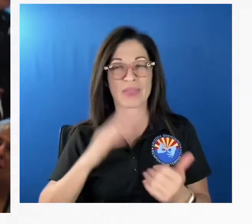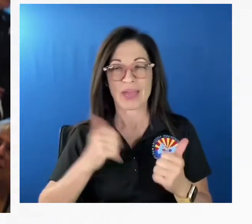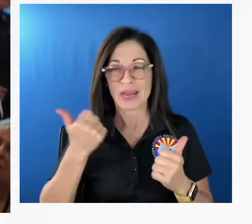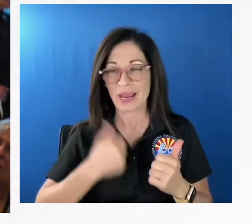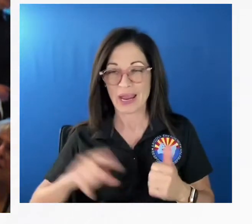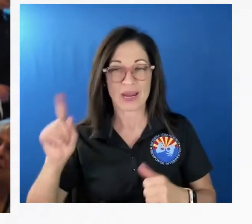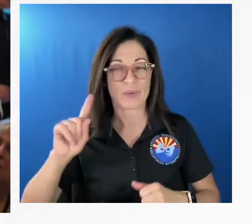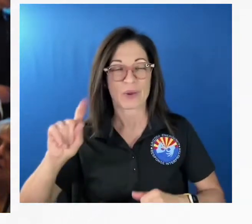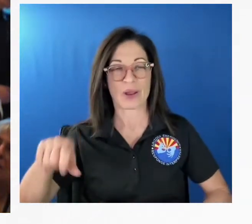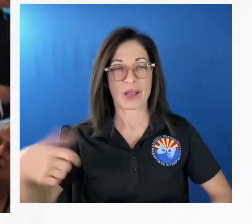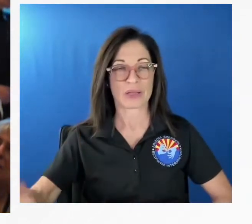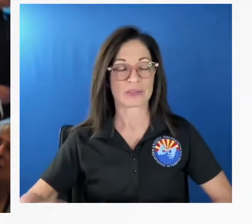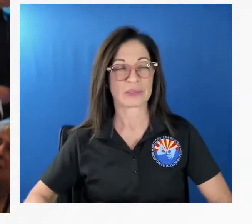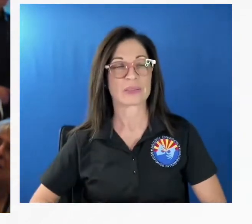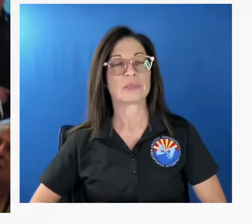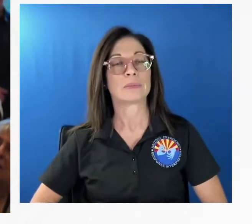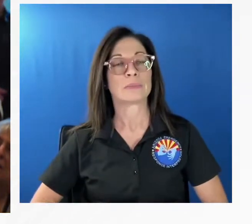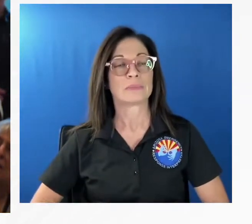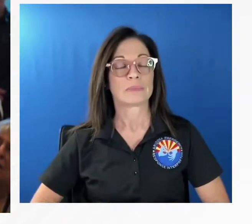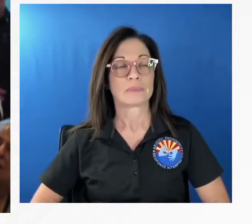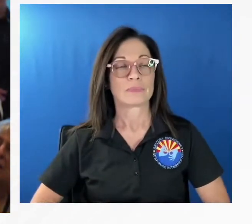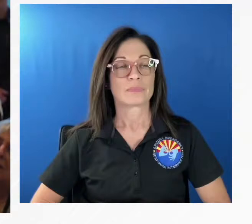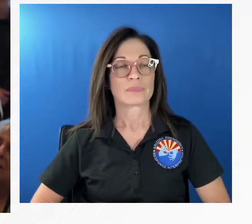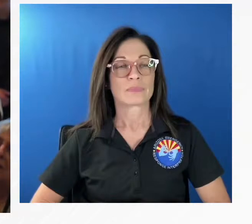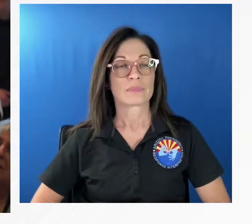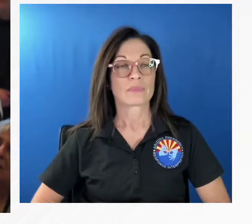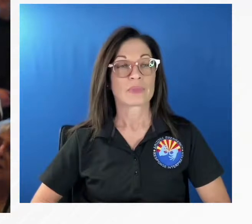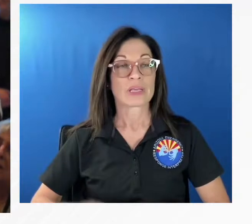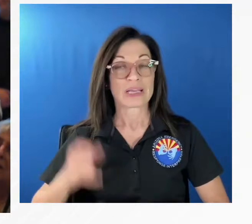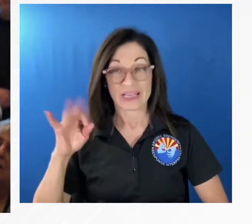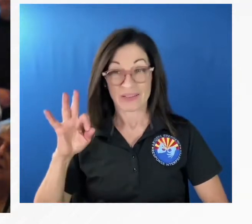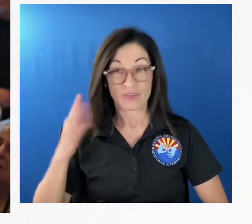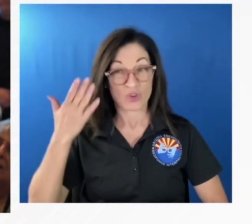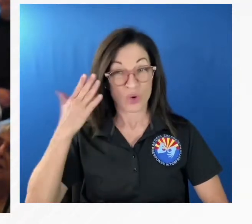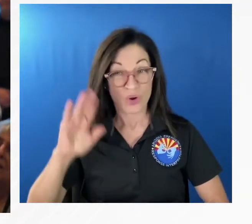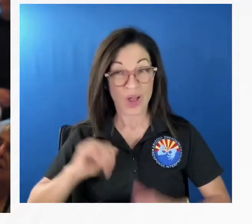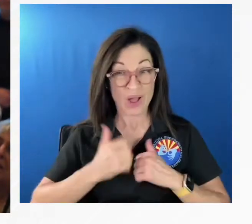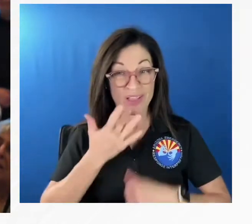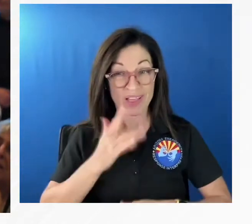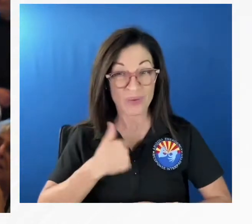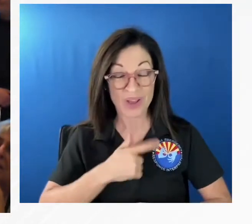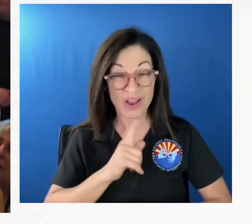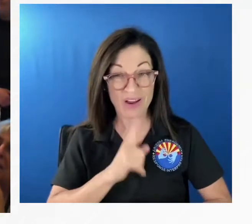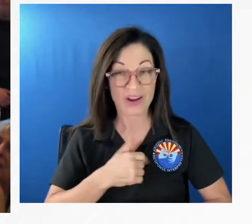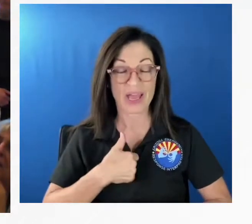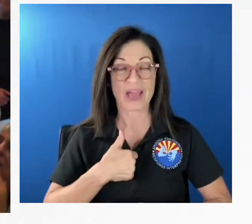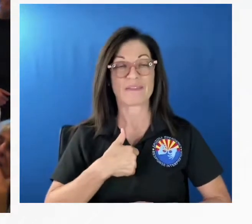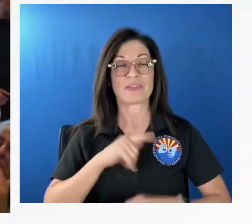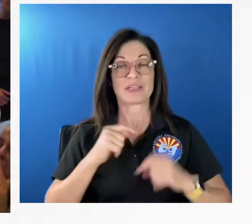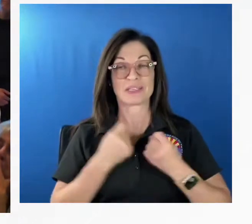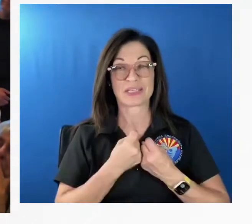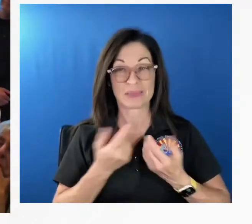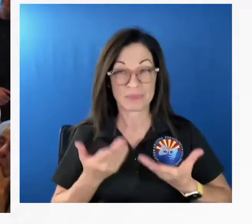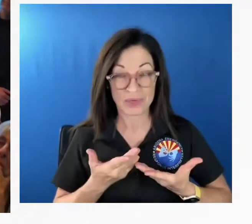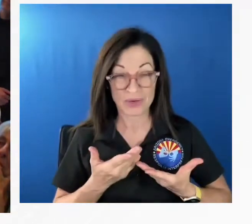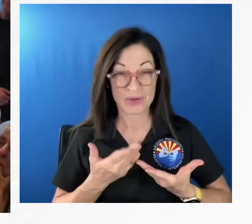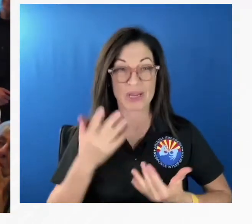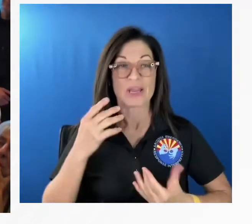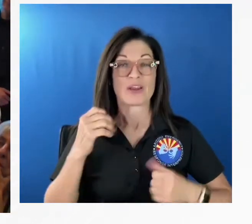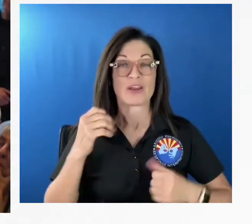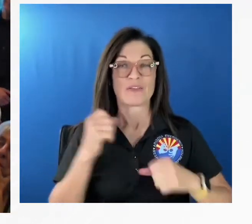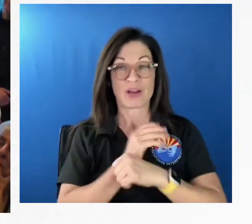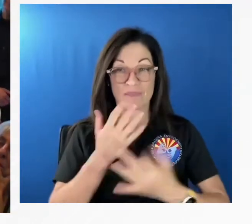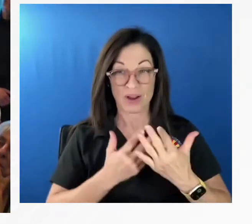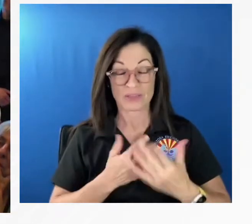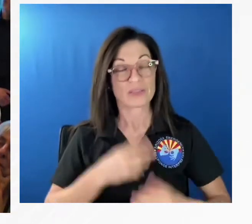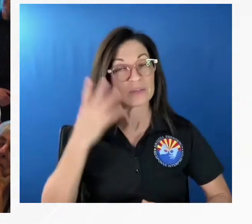those of you who don't know how lucky we are to have as a team we have in this town and to fight our fires, we're very, very